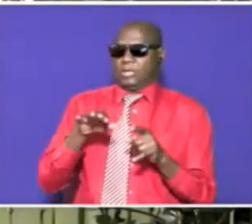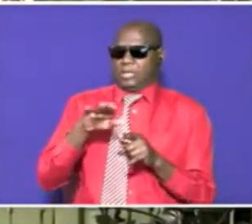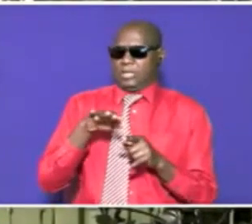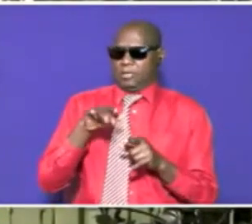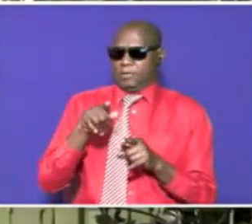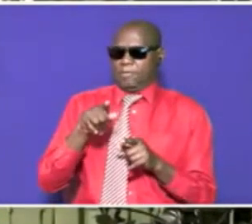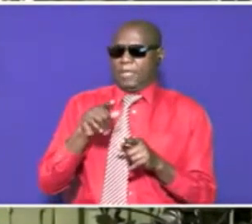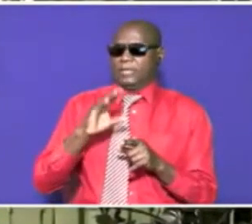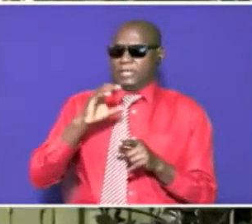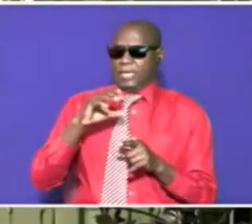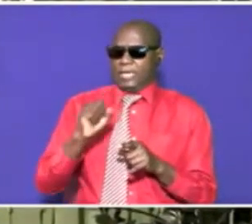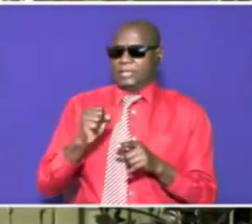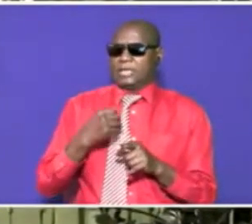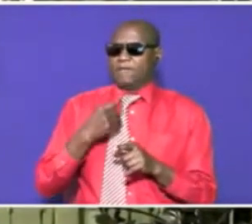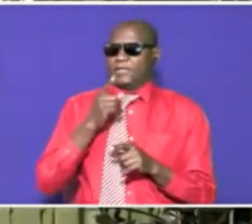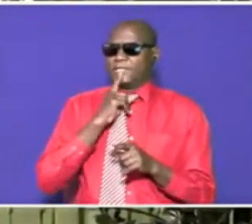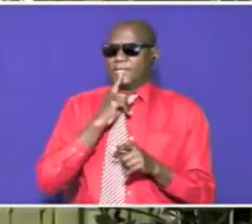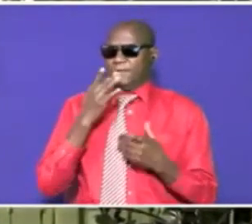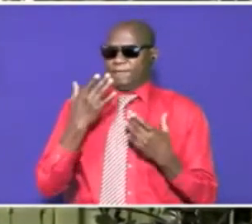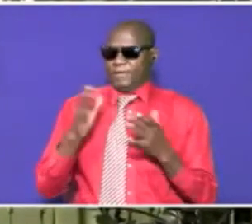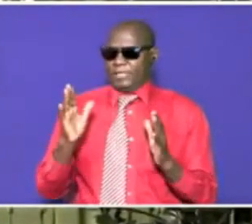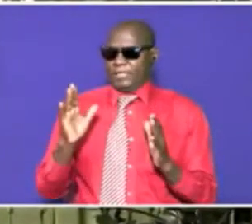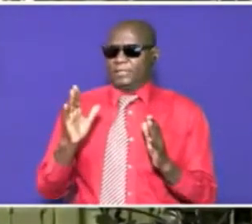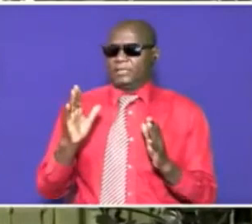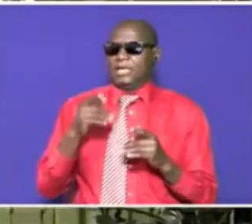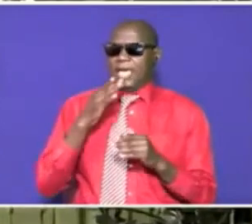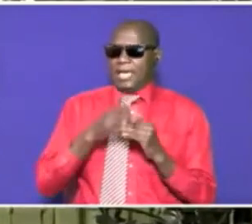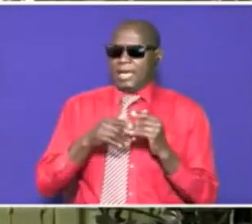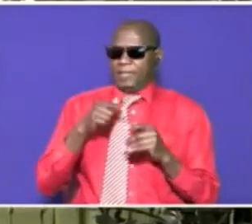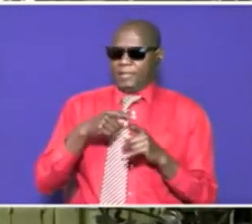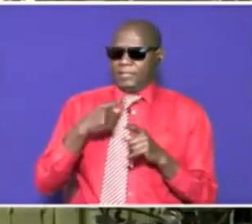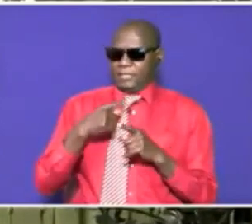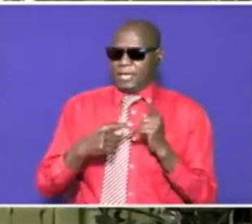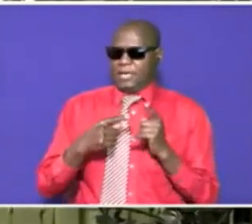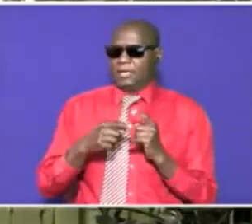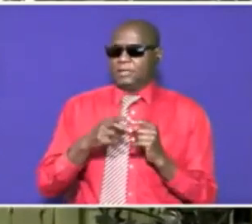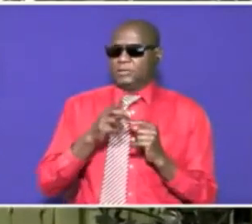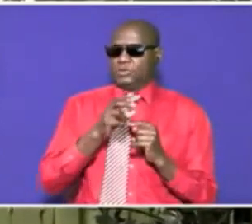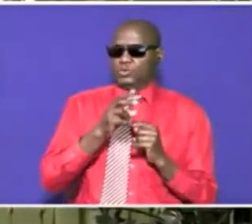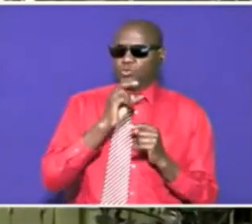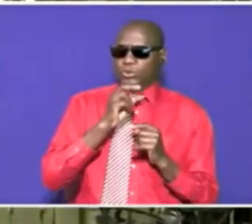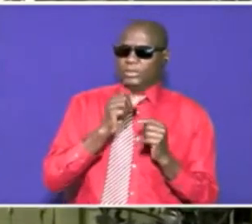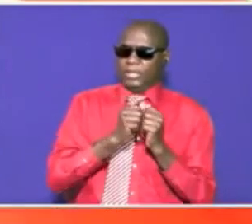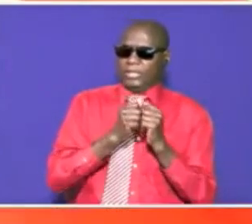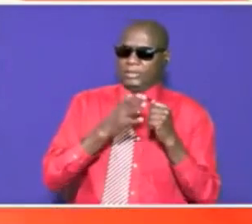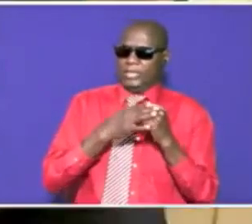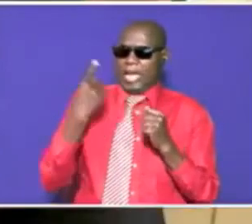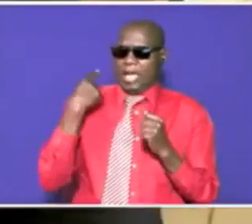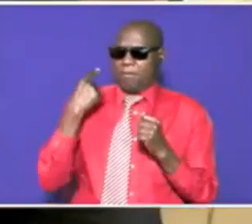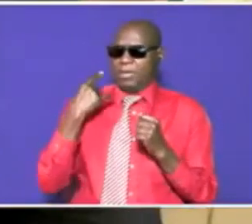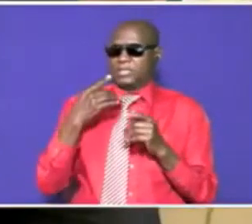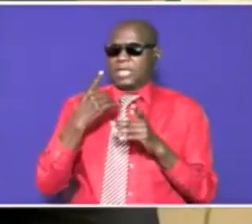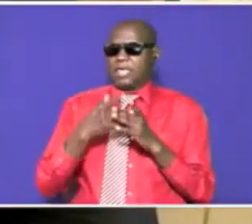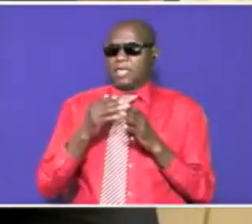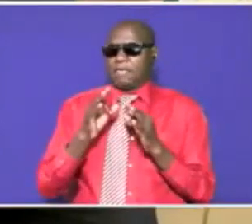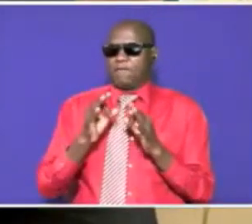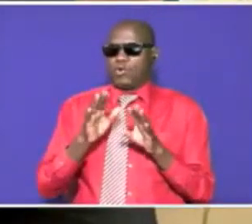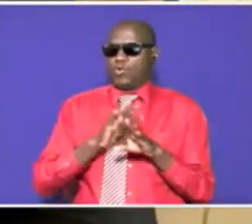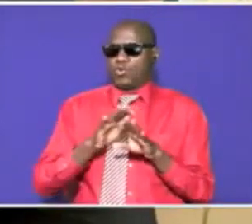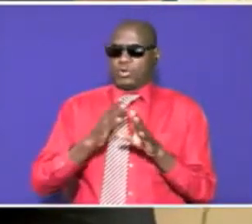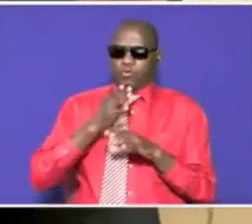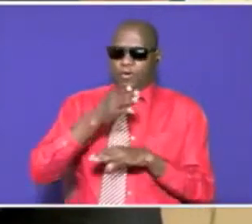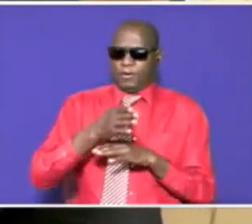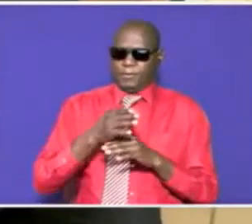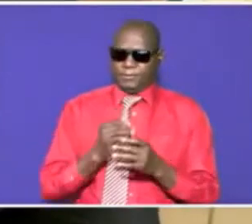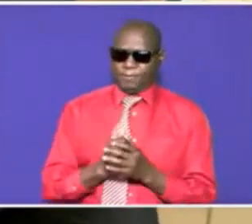saying, that by the end of this year, we should be somewhere around the 2019 figures, if not beyond. Gitonga has encouraged players